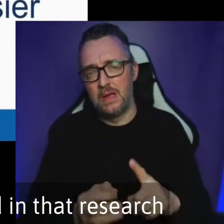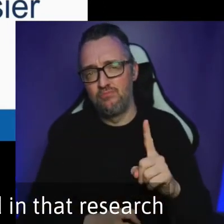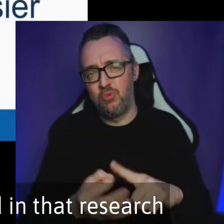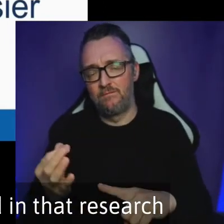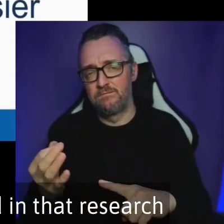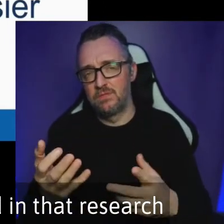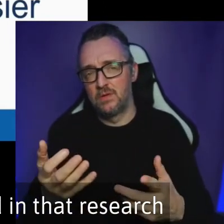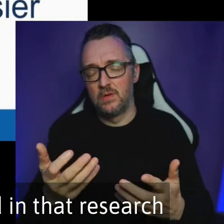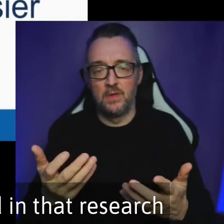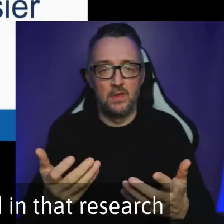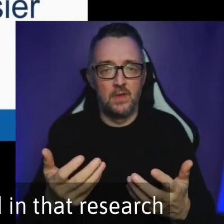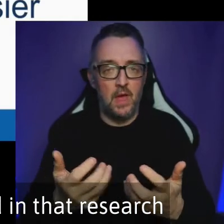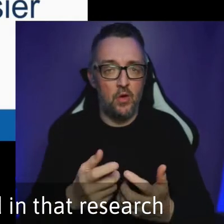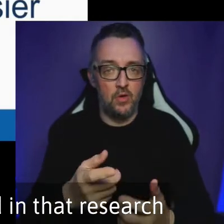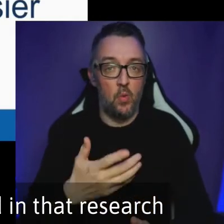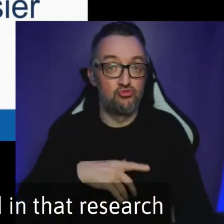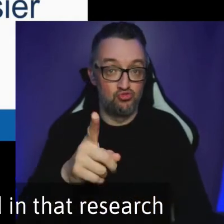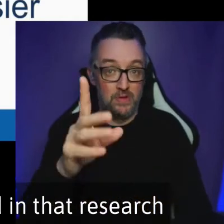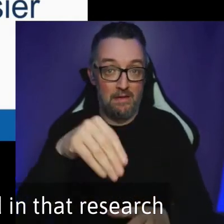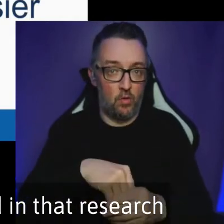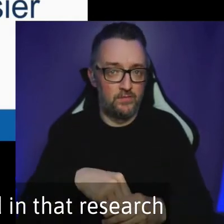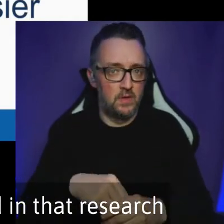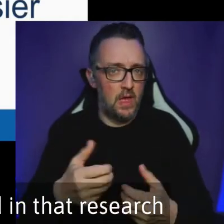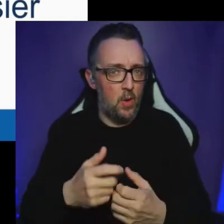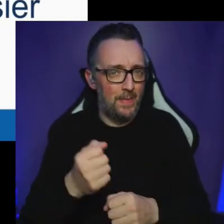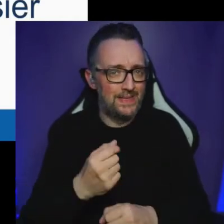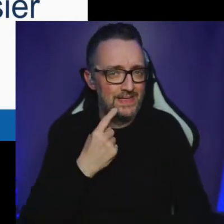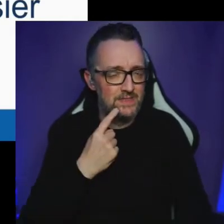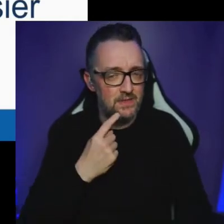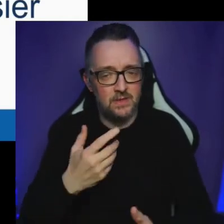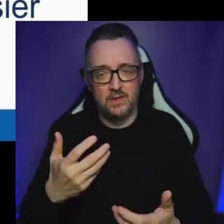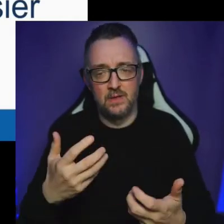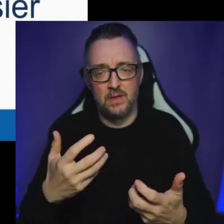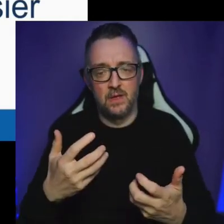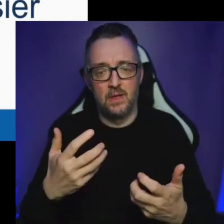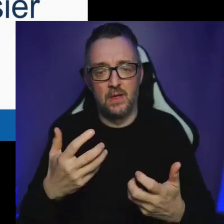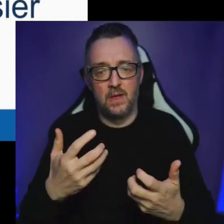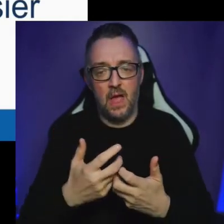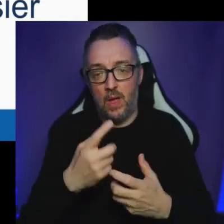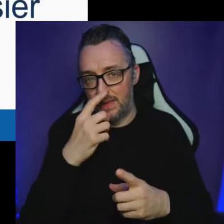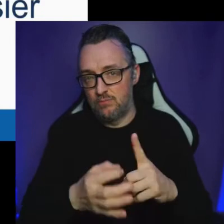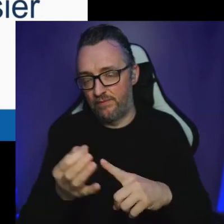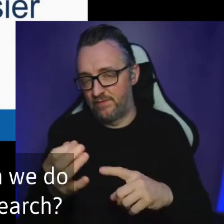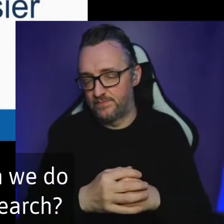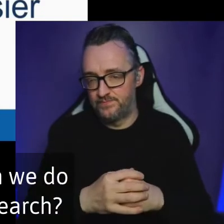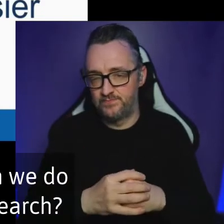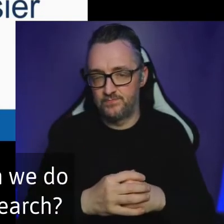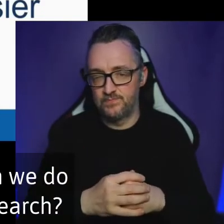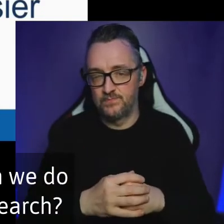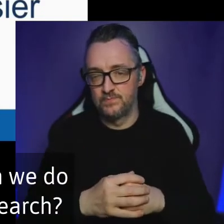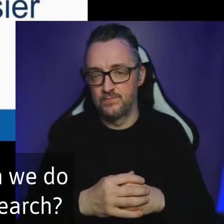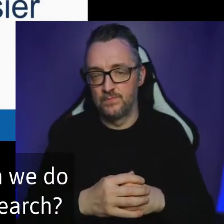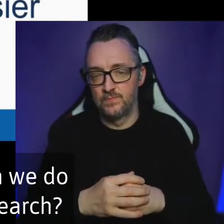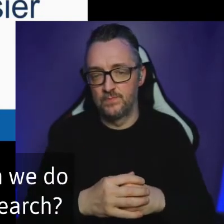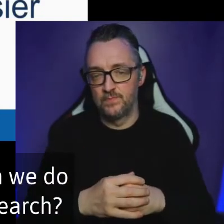easier for you to be involved in that research, and how can we improve that? And I